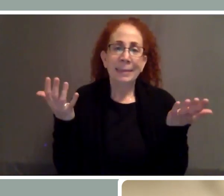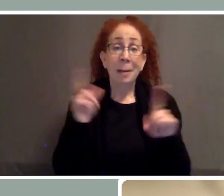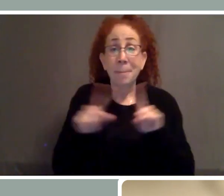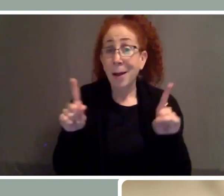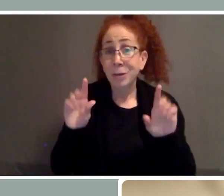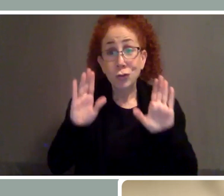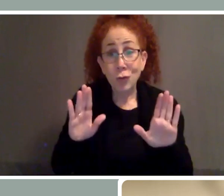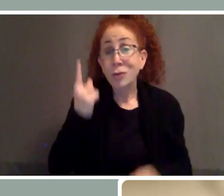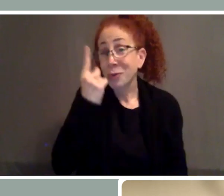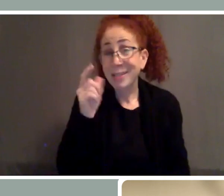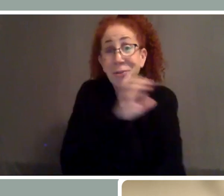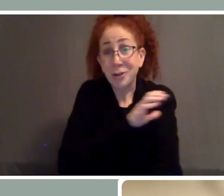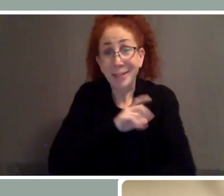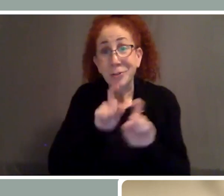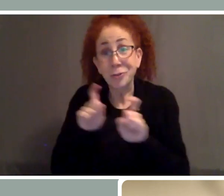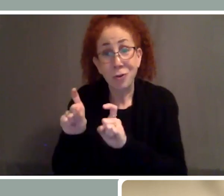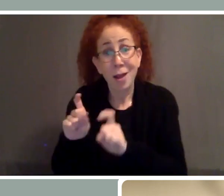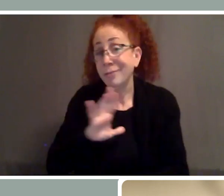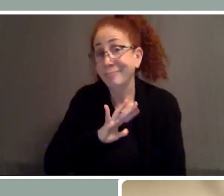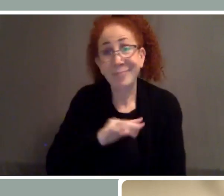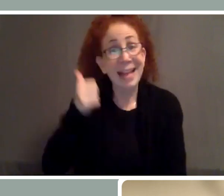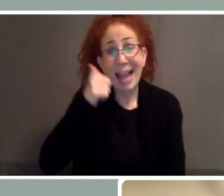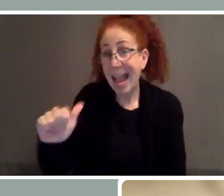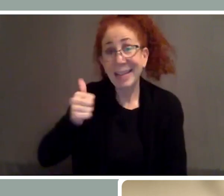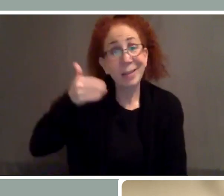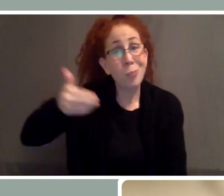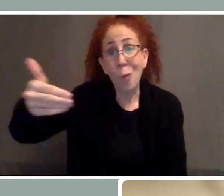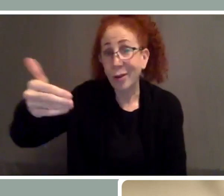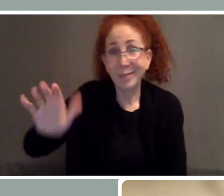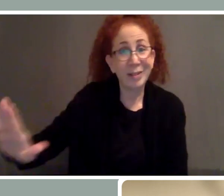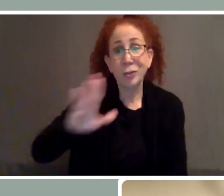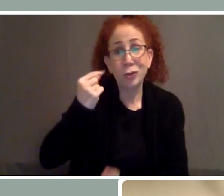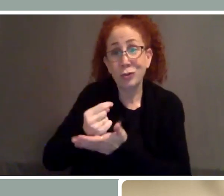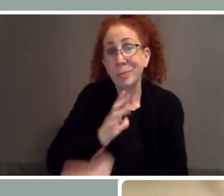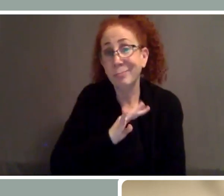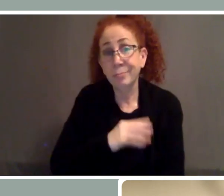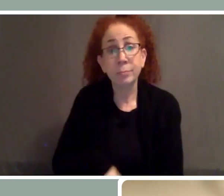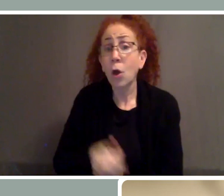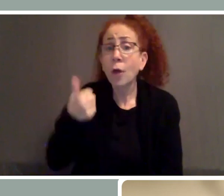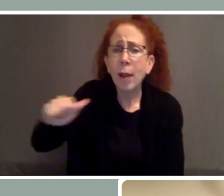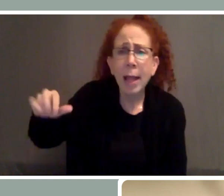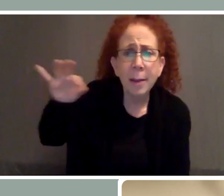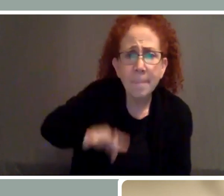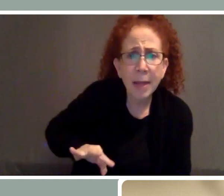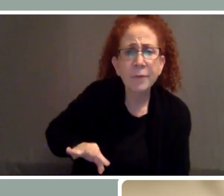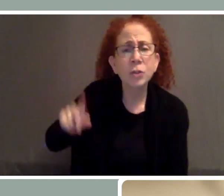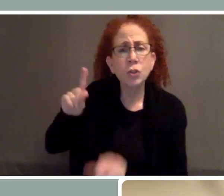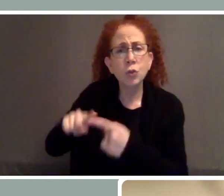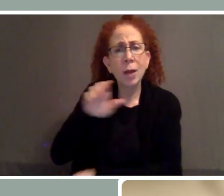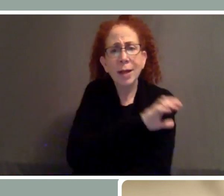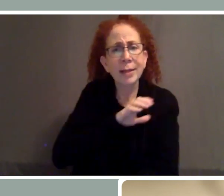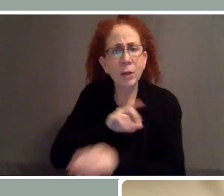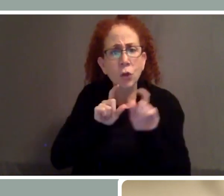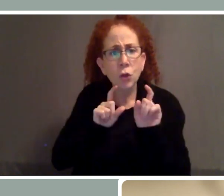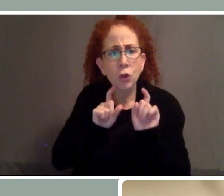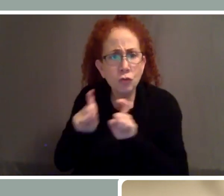to consider a clinical trial at any point in your treatment. Are there any benefits to doing a clinical trial